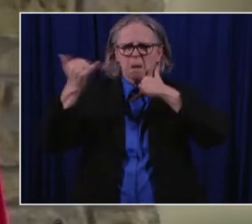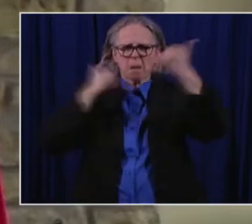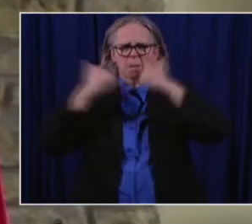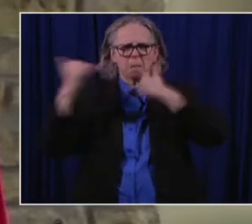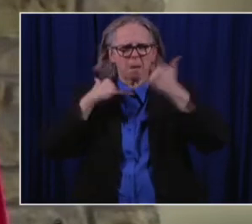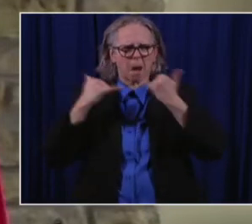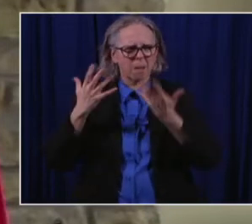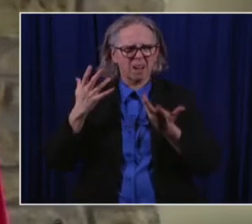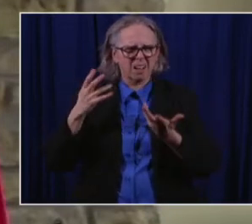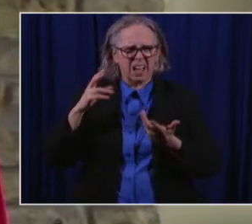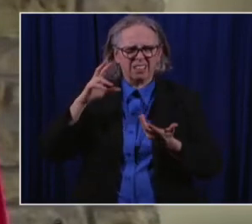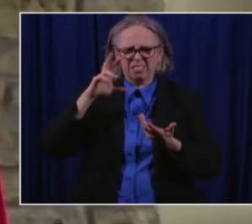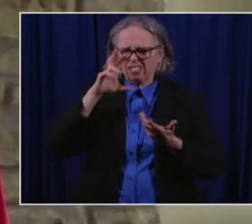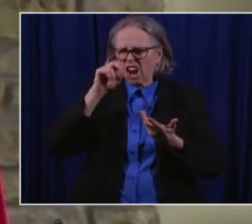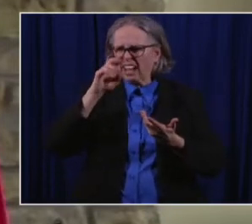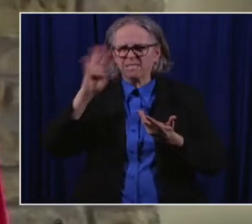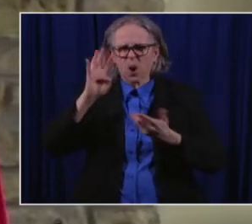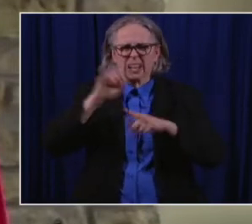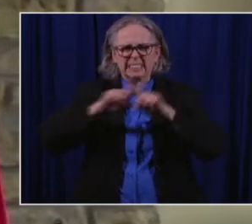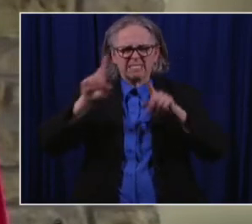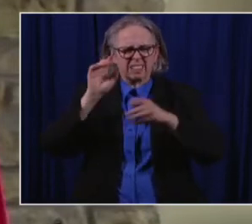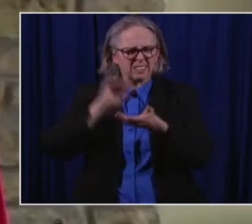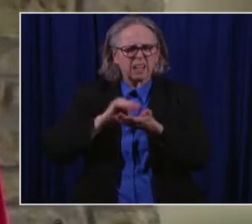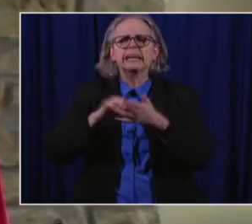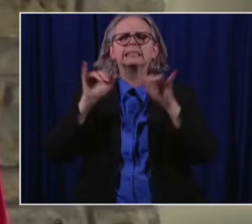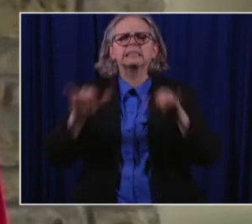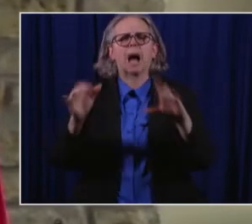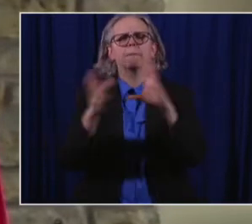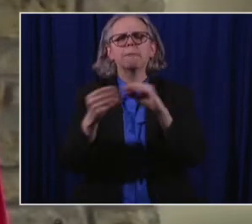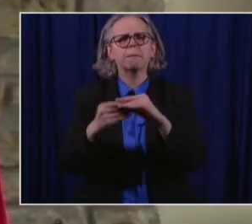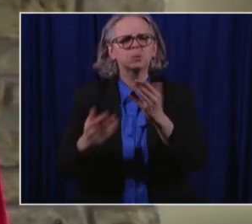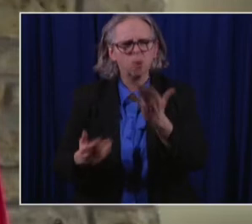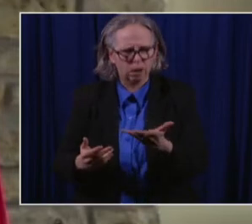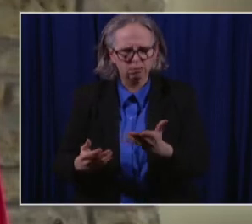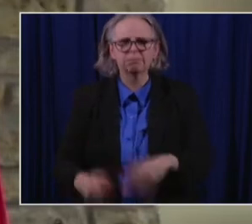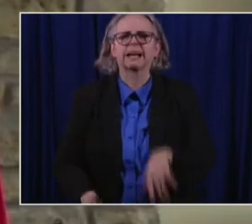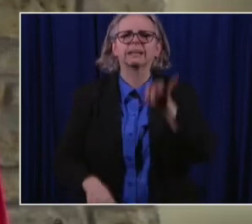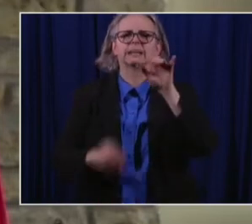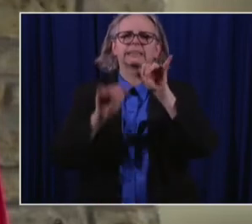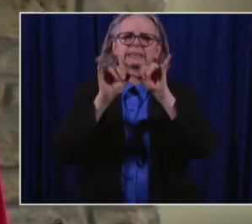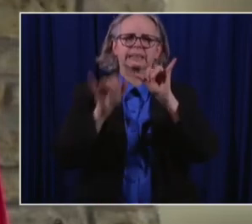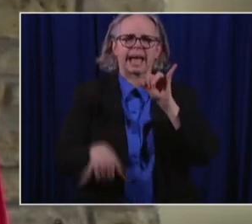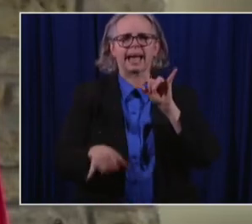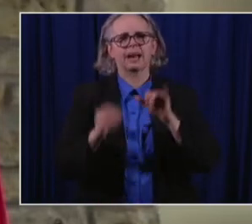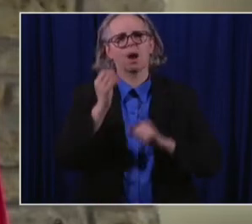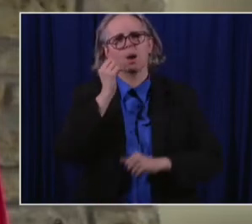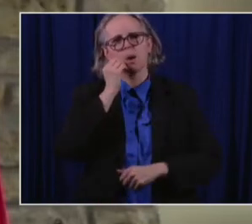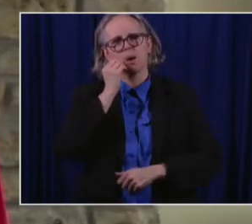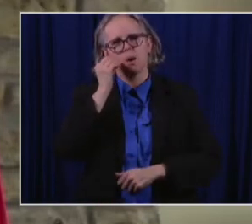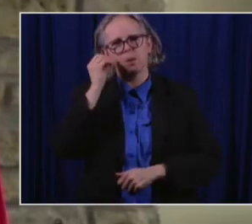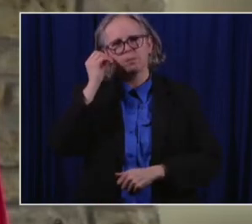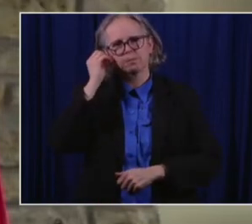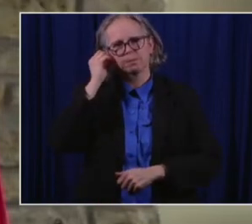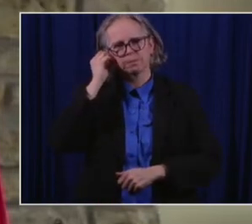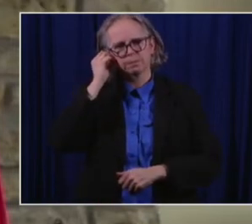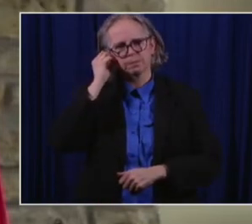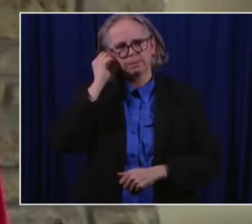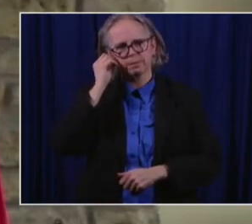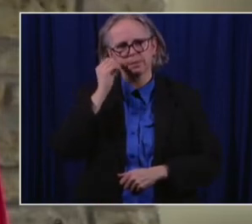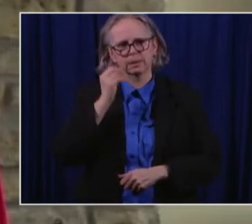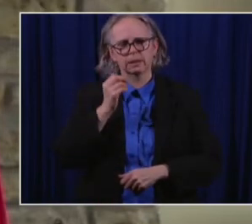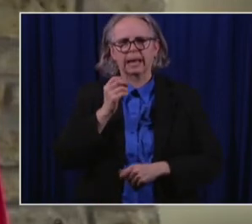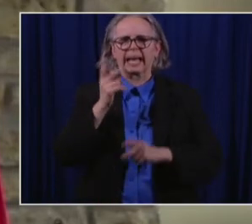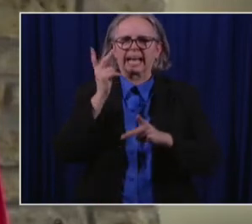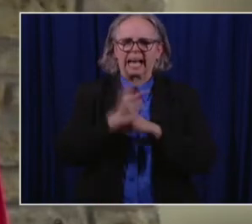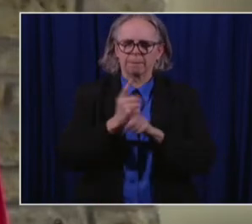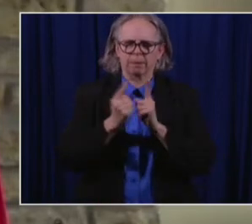of them. And the message was all the same. People need to stay home. They need to be careful. They need to wear a mask. We've got to do